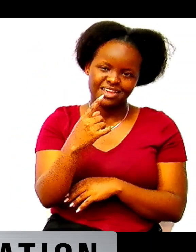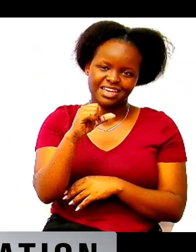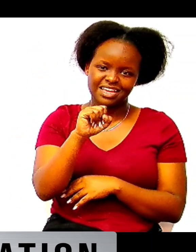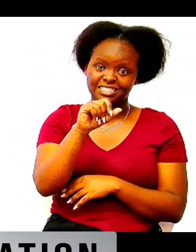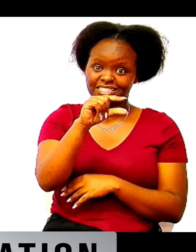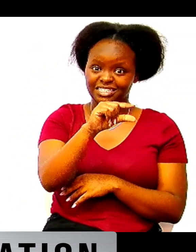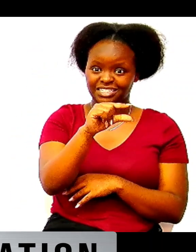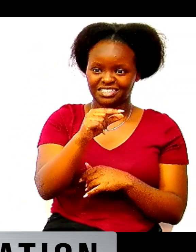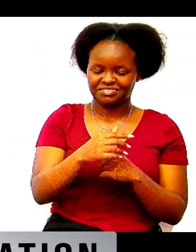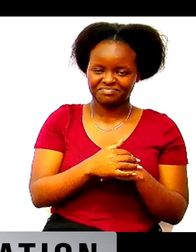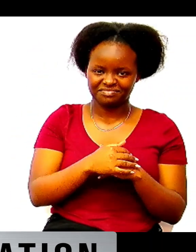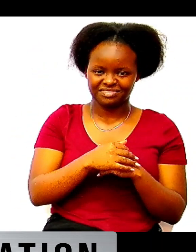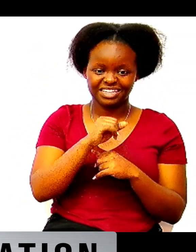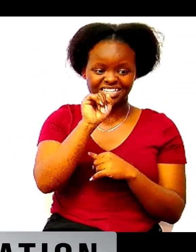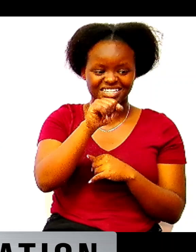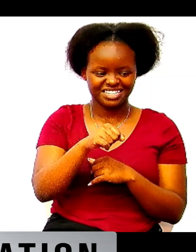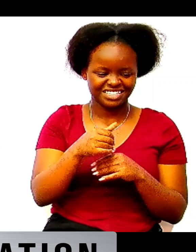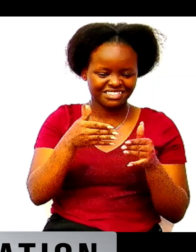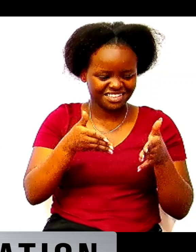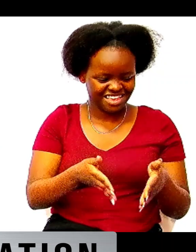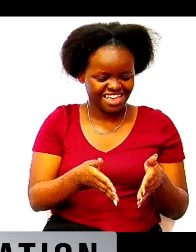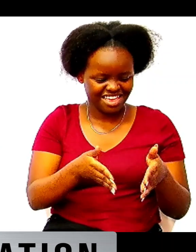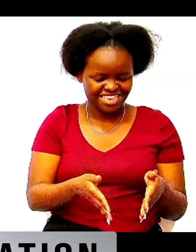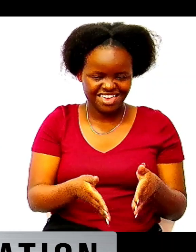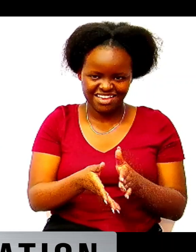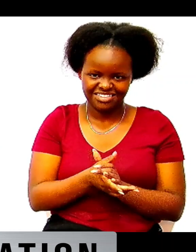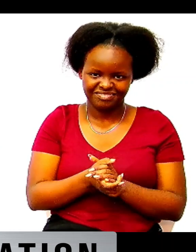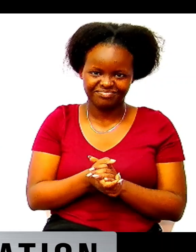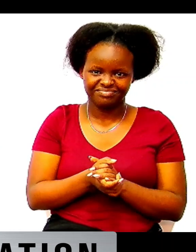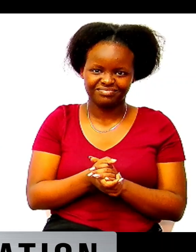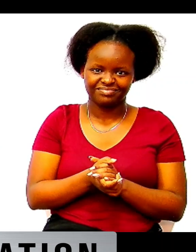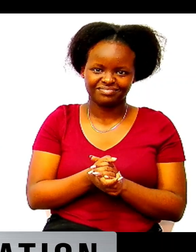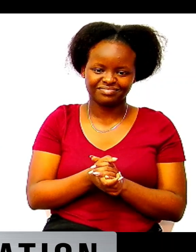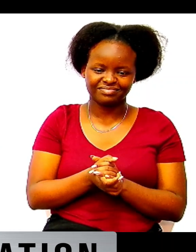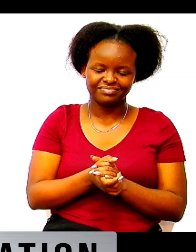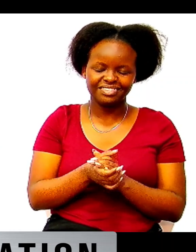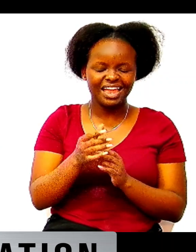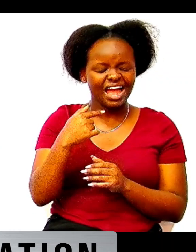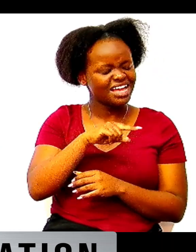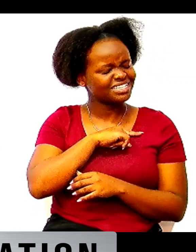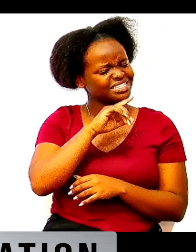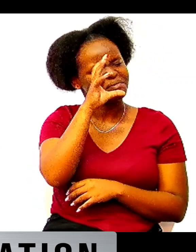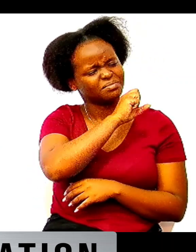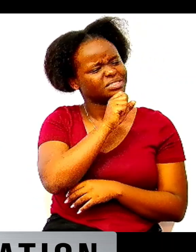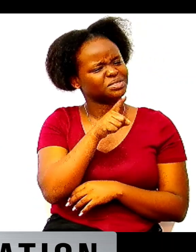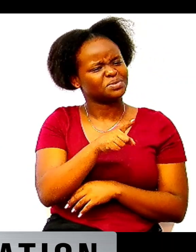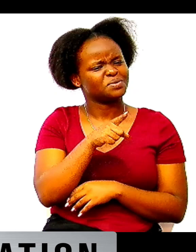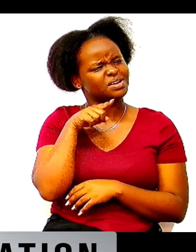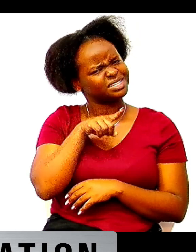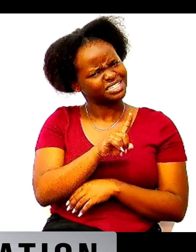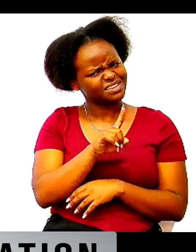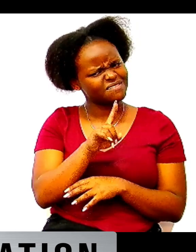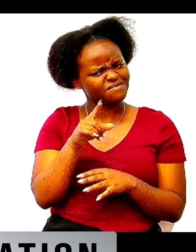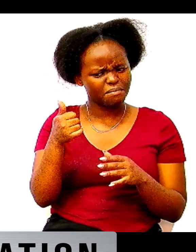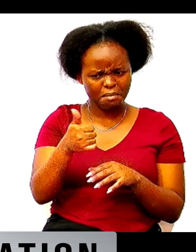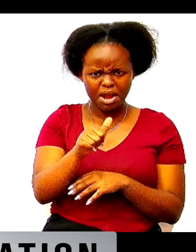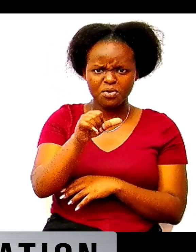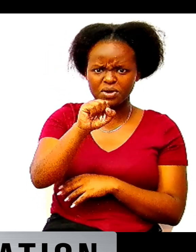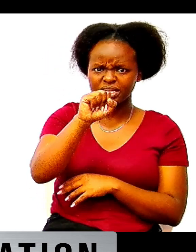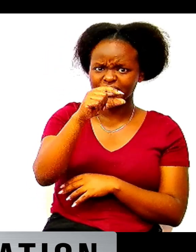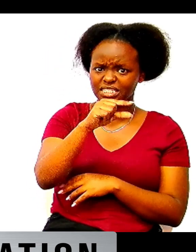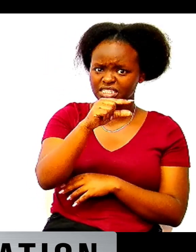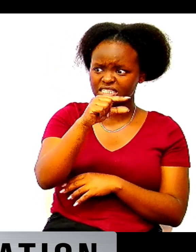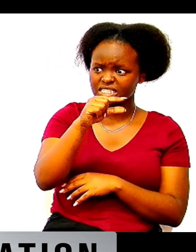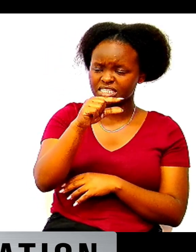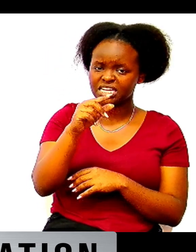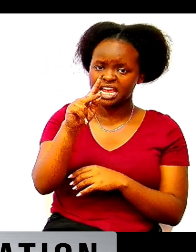Mbali ama uko karibu? Yes, John. Niko hapa. Hi. Hey. We've missed you. Are you still the SG Free Kenya movement? Yes,